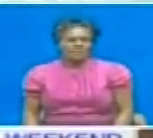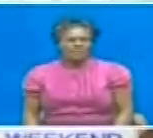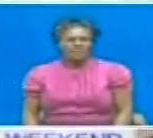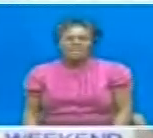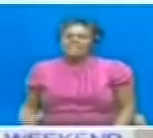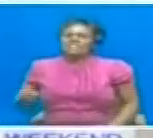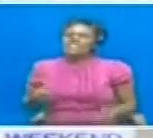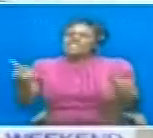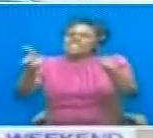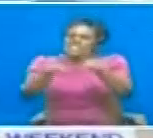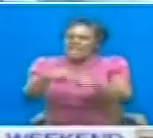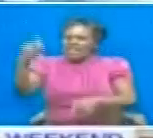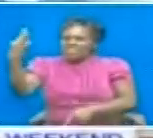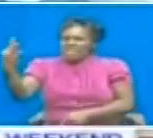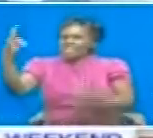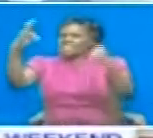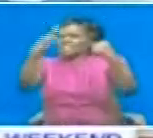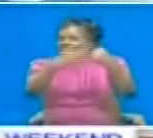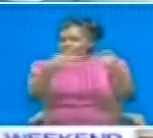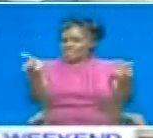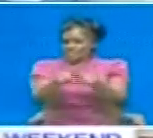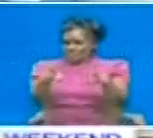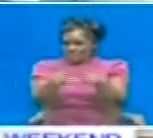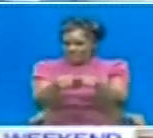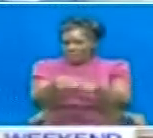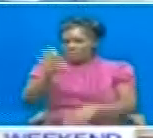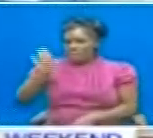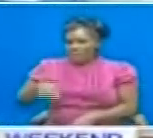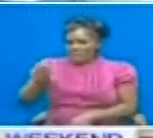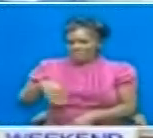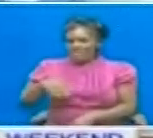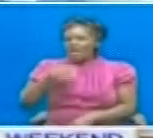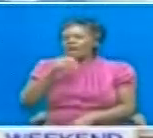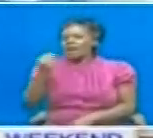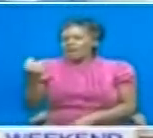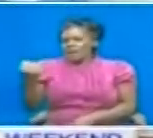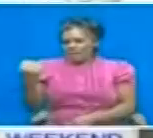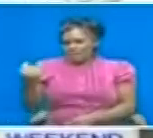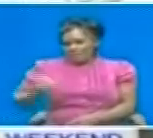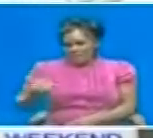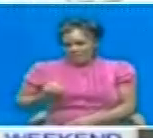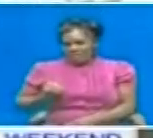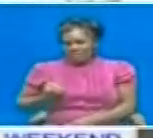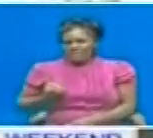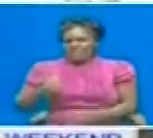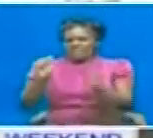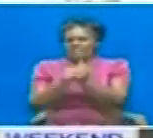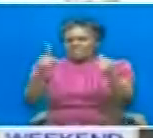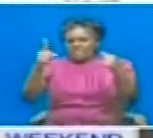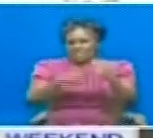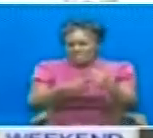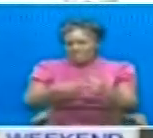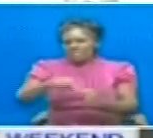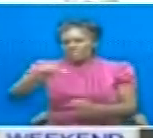Her sister, 38-year-old Felista Wanjiru, was also a mother of girls, 18-year-old Victoria Njogoini and 16-year-old